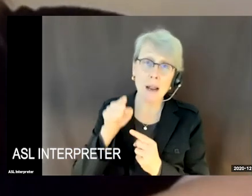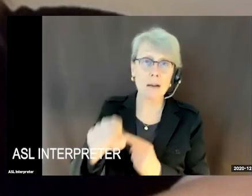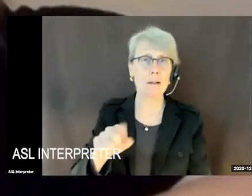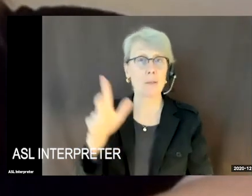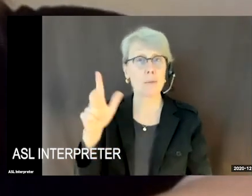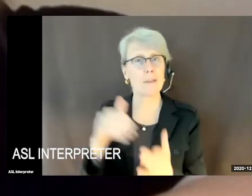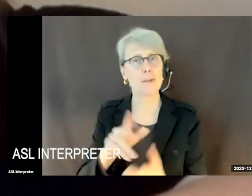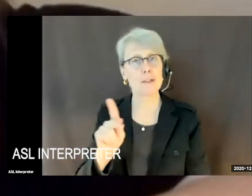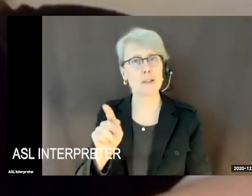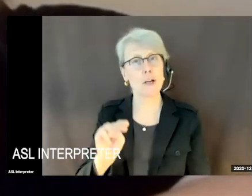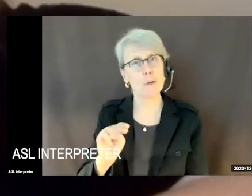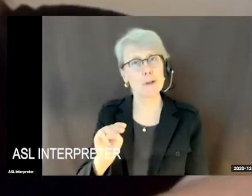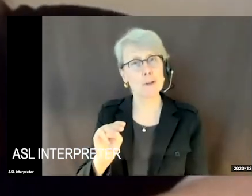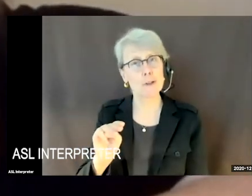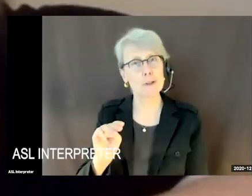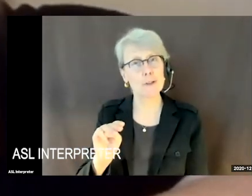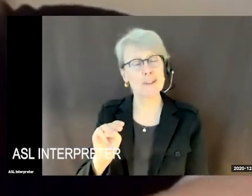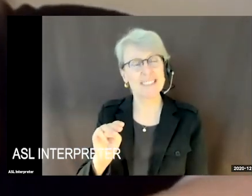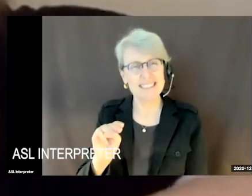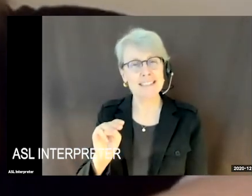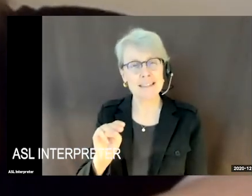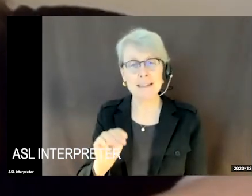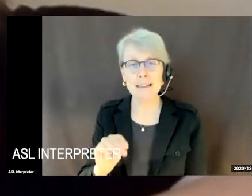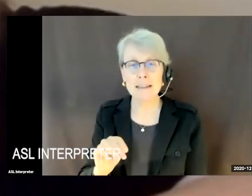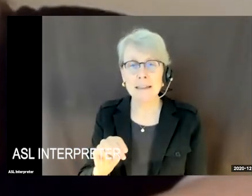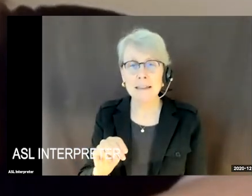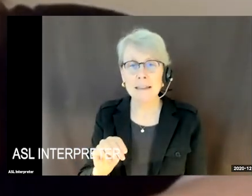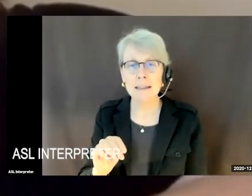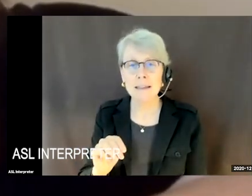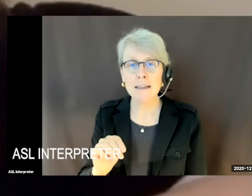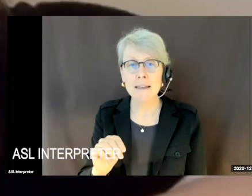hospital is 3,000 kilometers away.